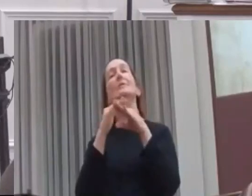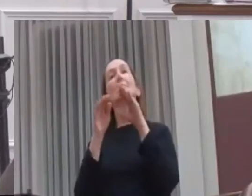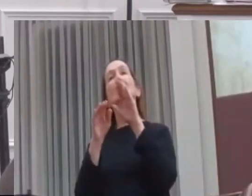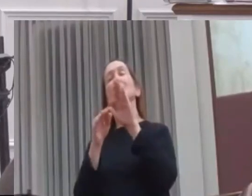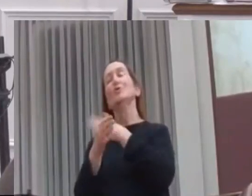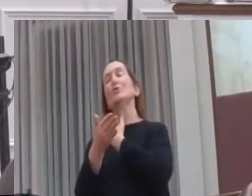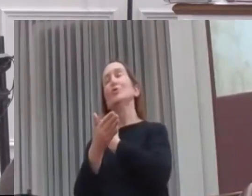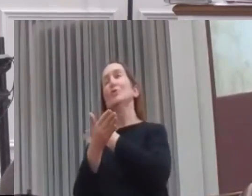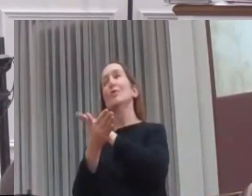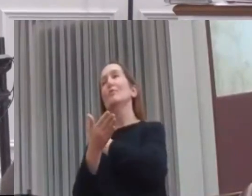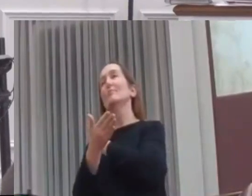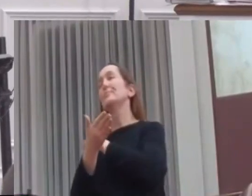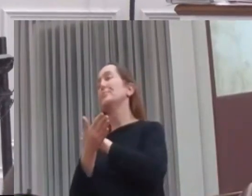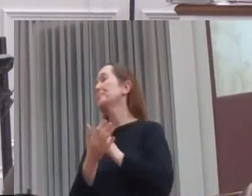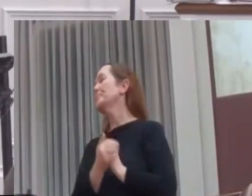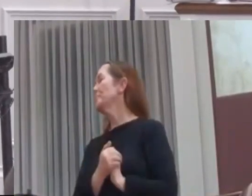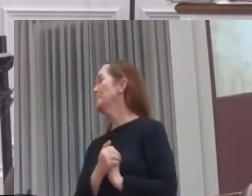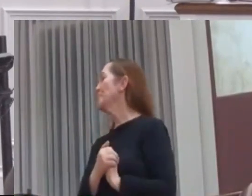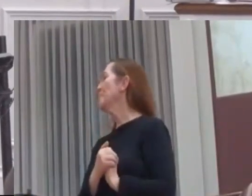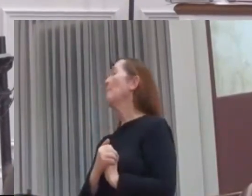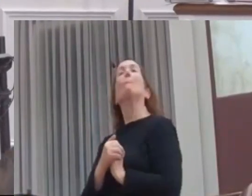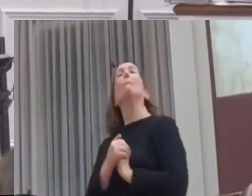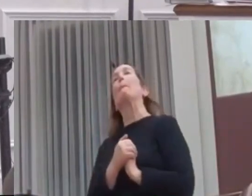well. Mike, lead us in a song as we...